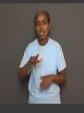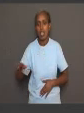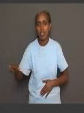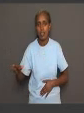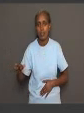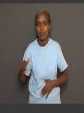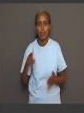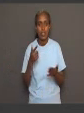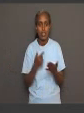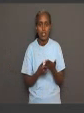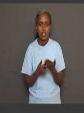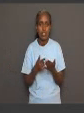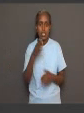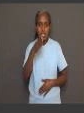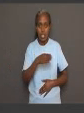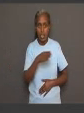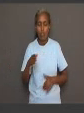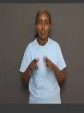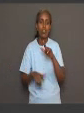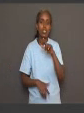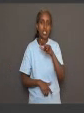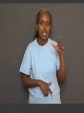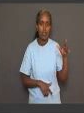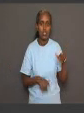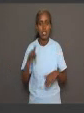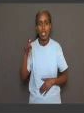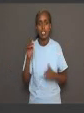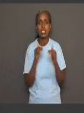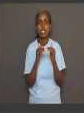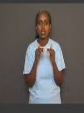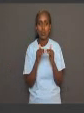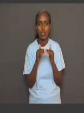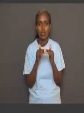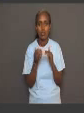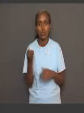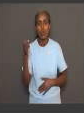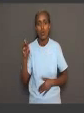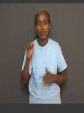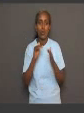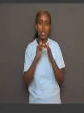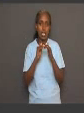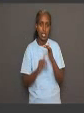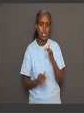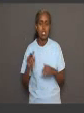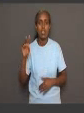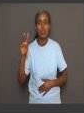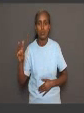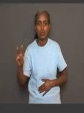In the graph on the left, x is equal to or less than